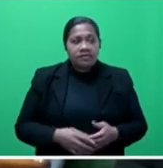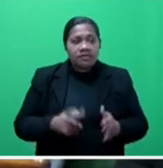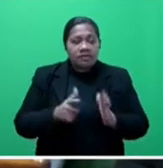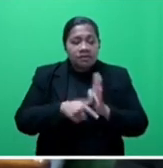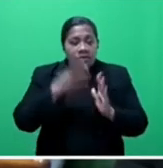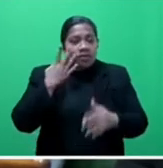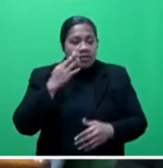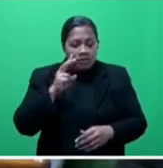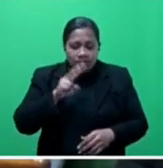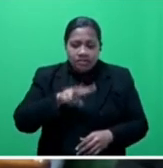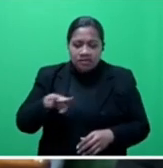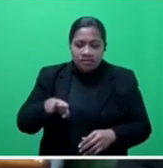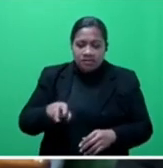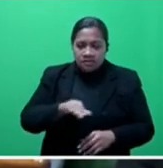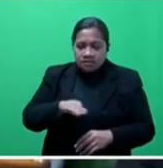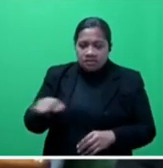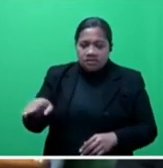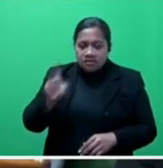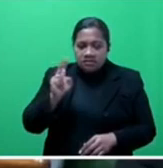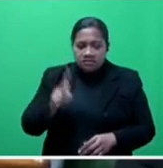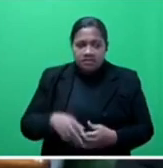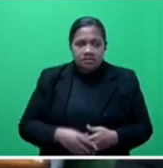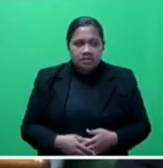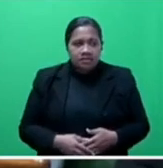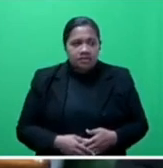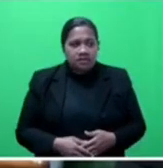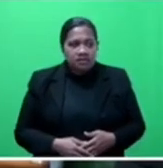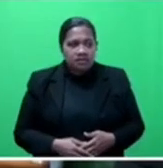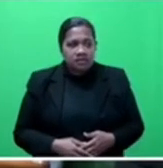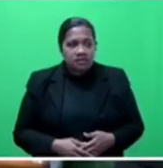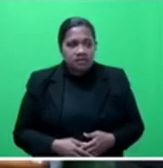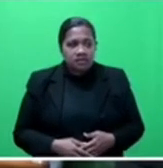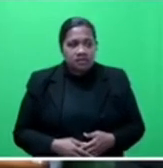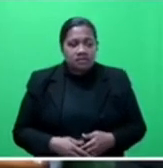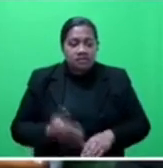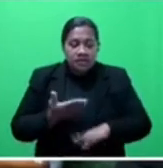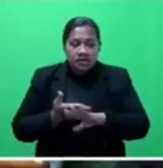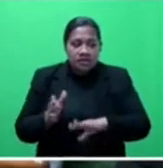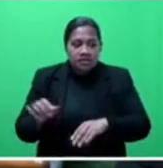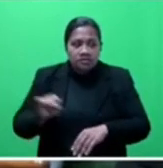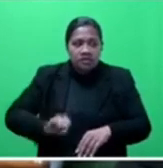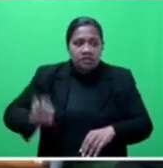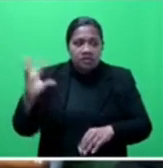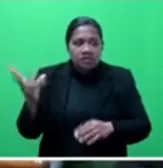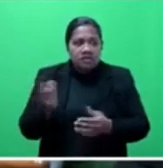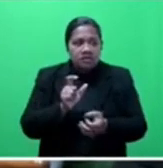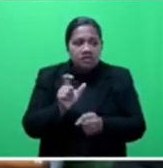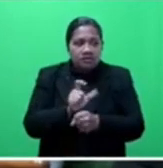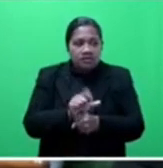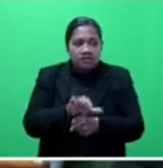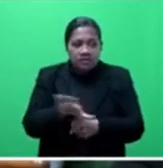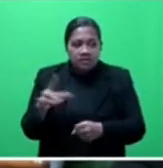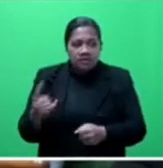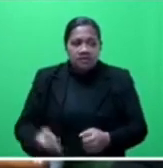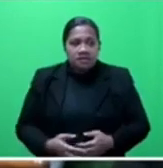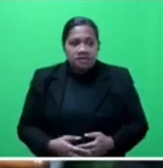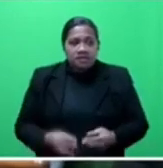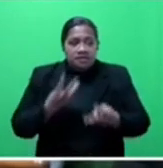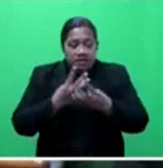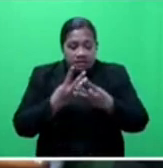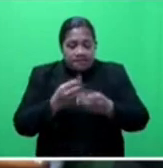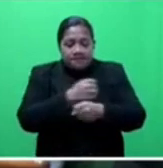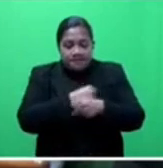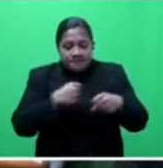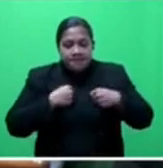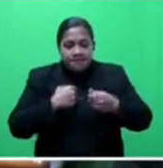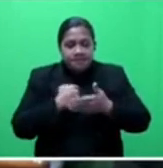again for positions in the new space they've created for themselves. So SODELPA and our supporters will be the